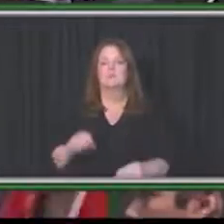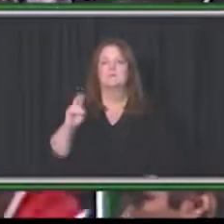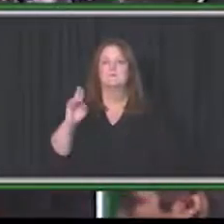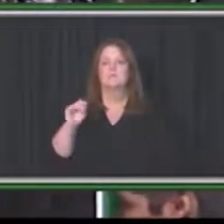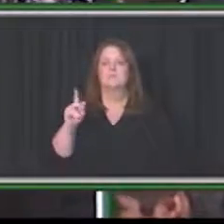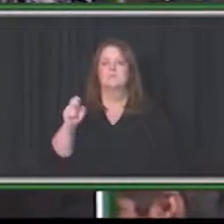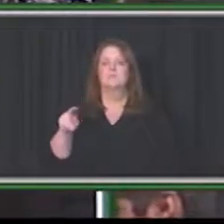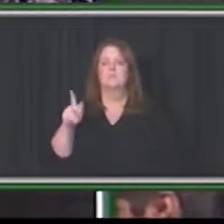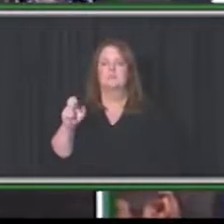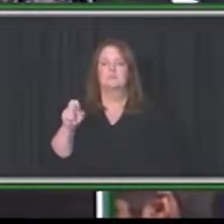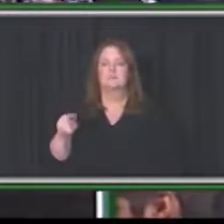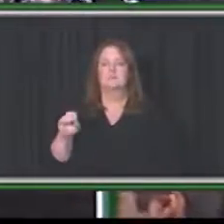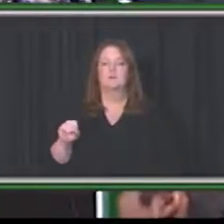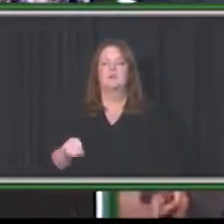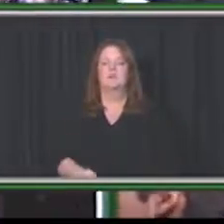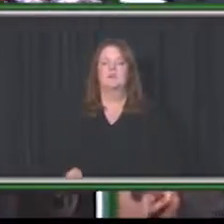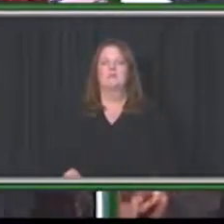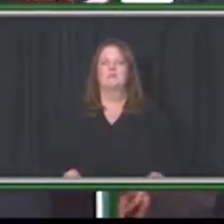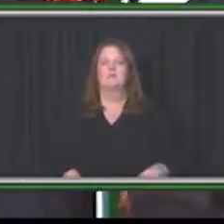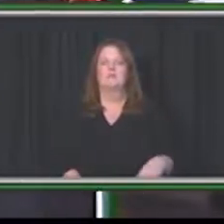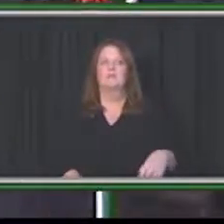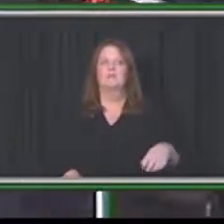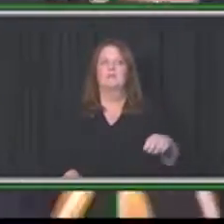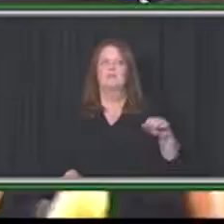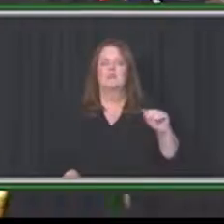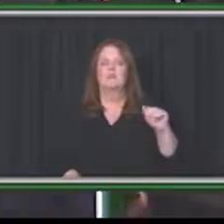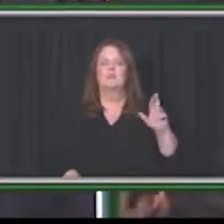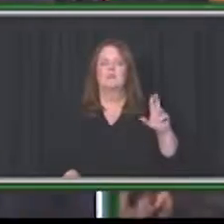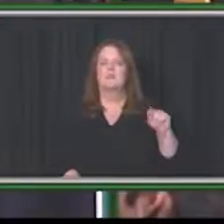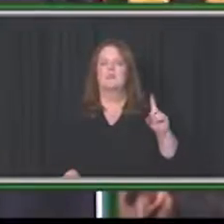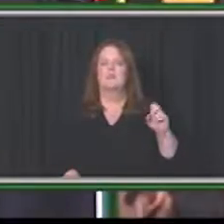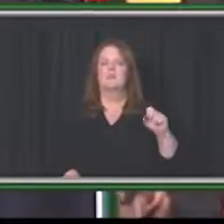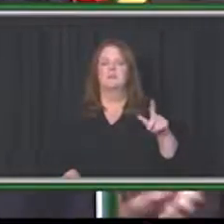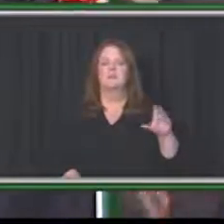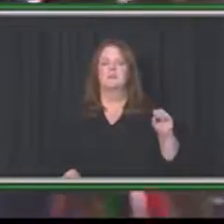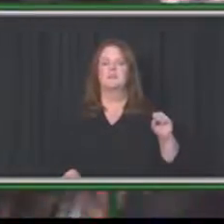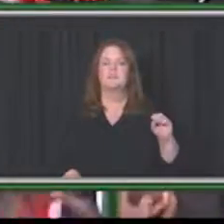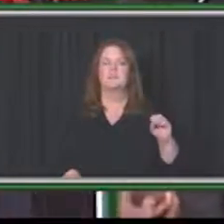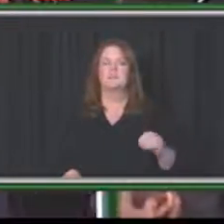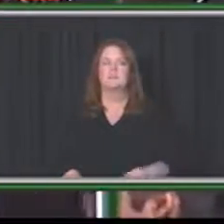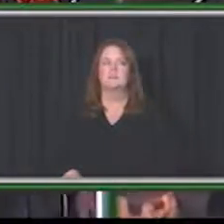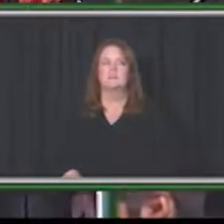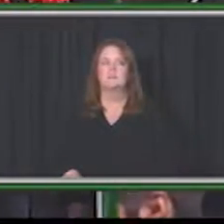Brooklyn Bueno. Art Galoyan.